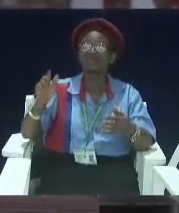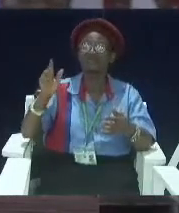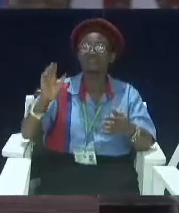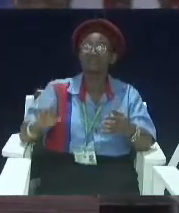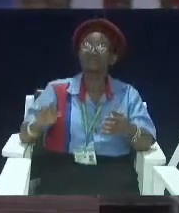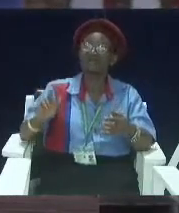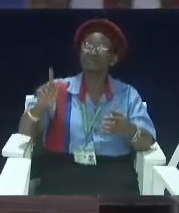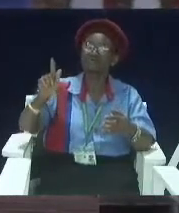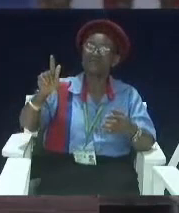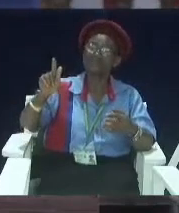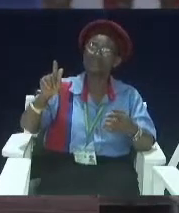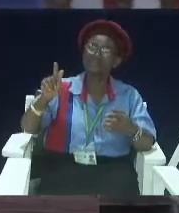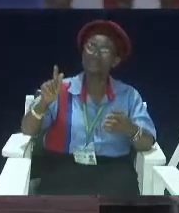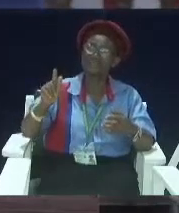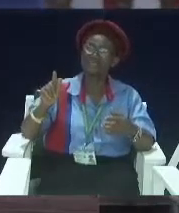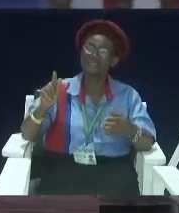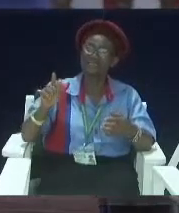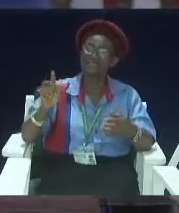13.